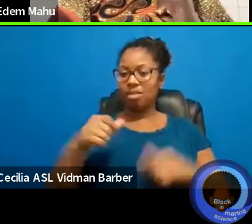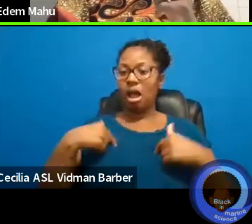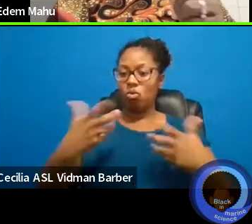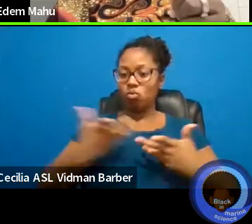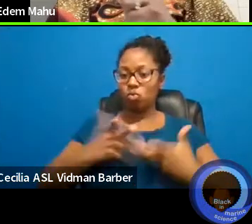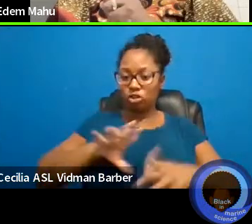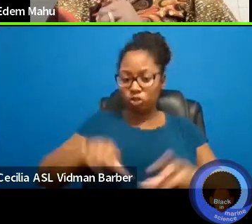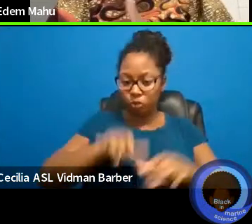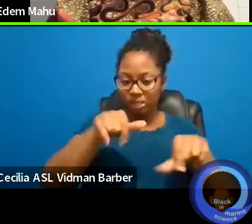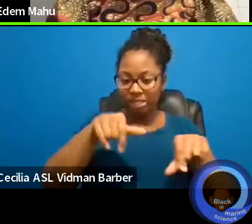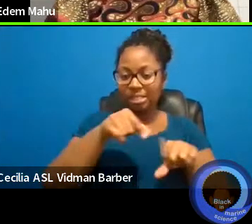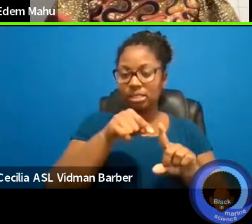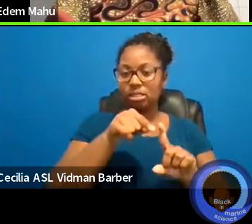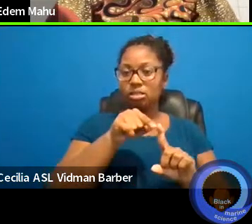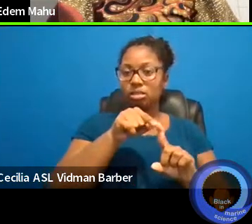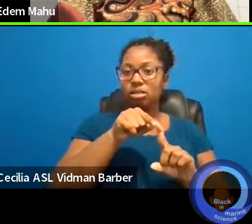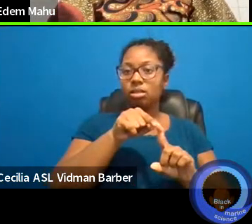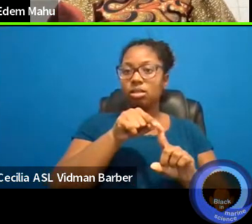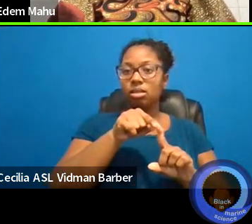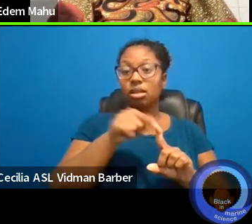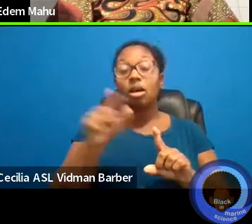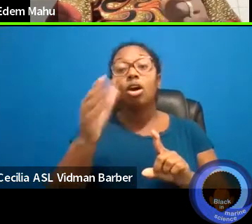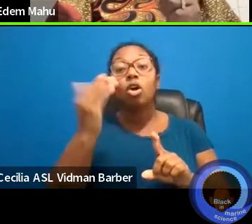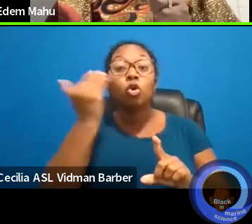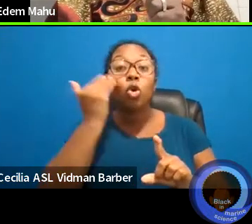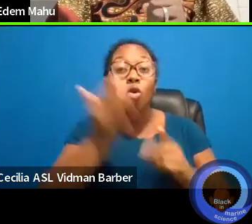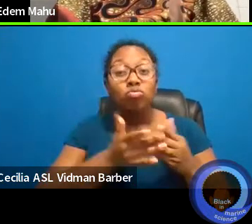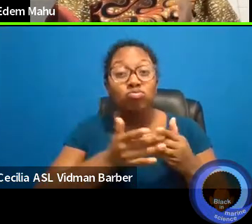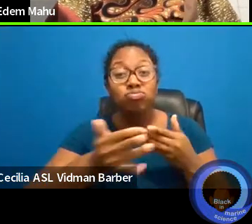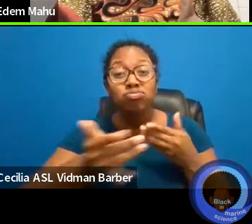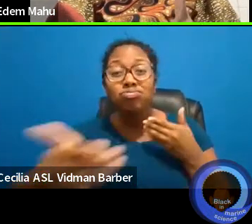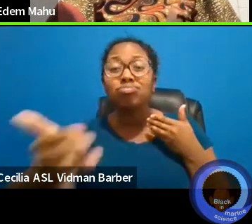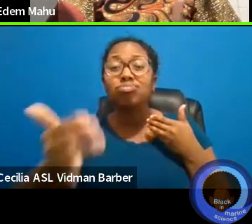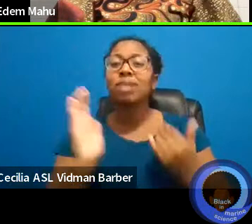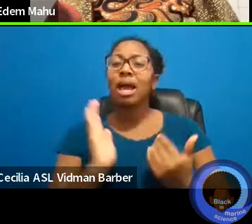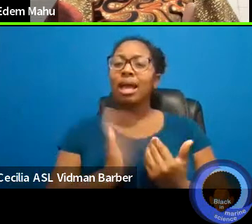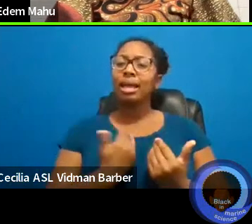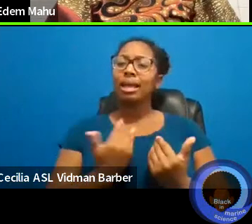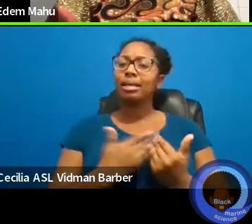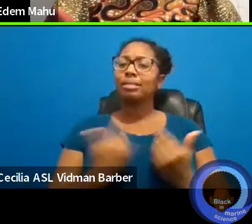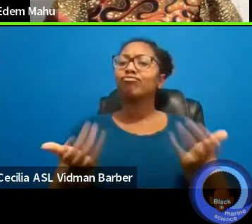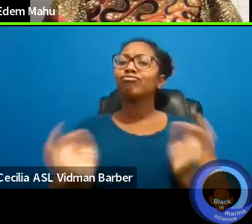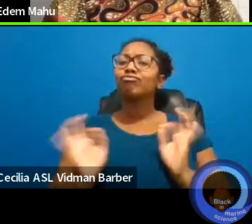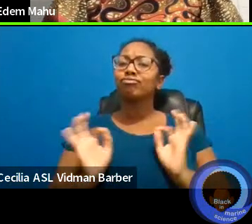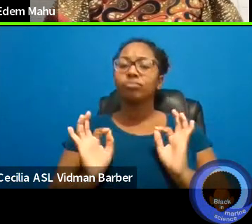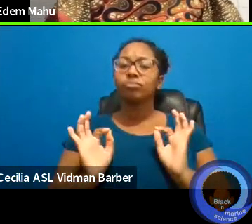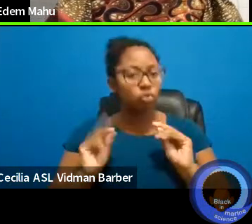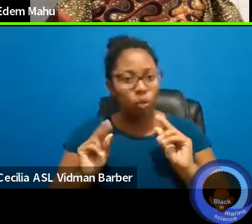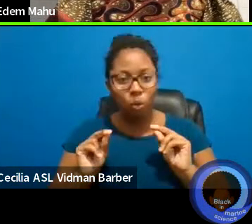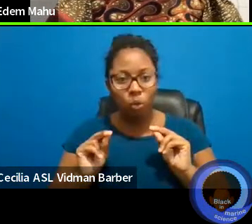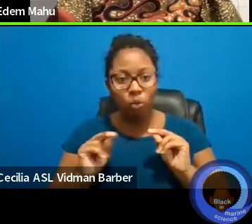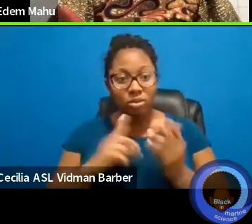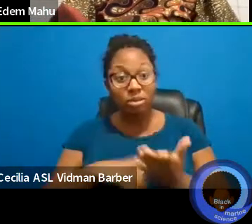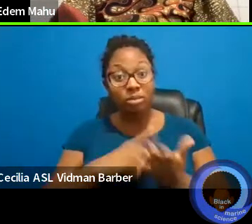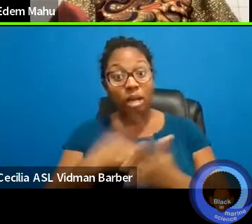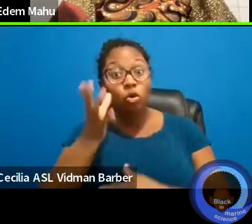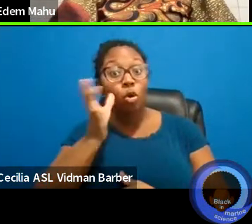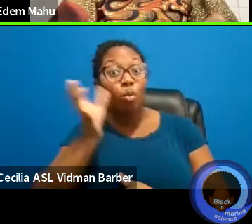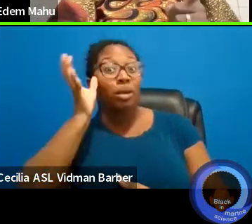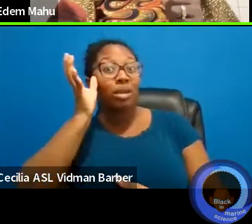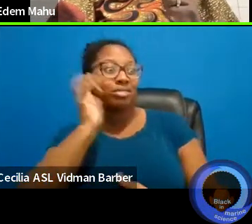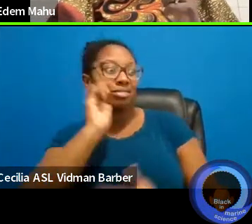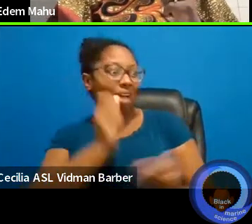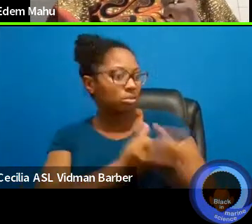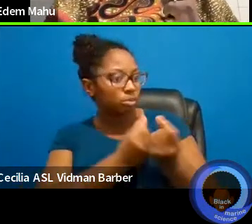should know that it is not going to be easy. Sometimes you will not even get the support of your parents because